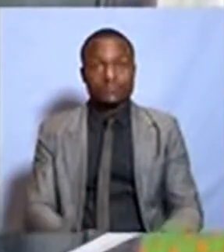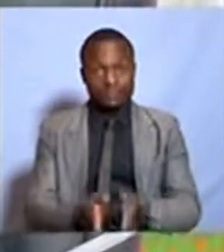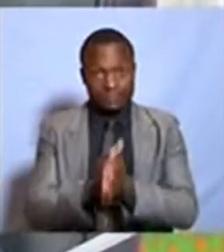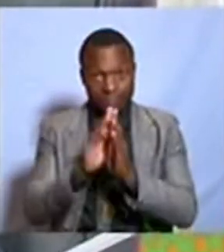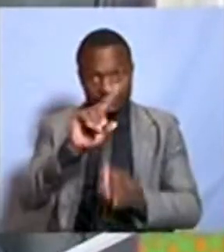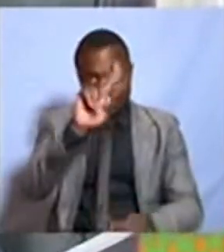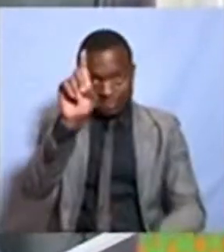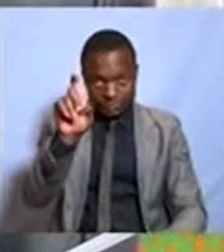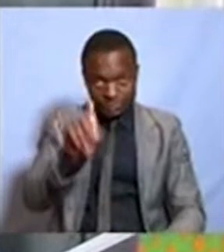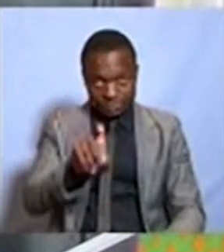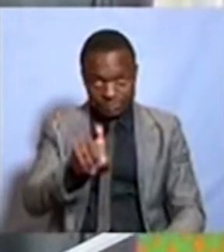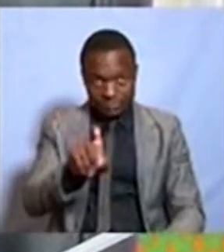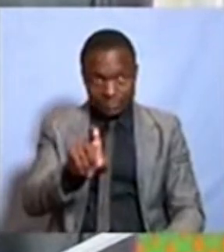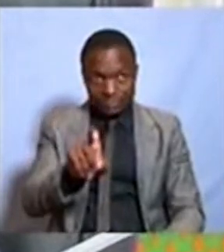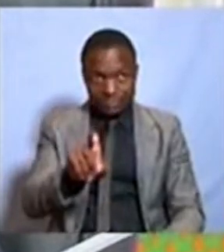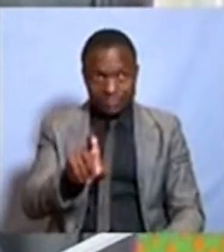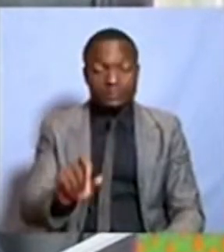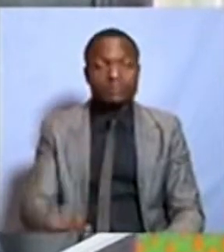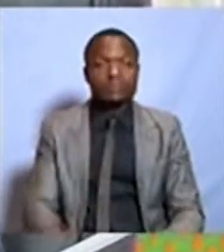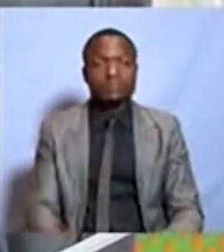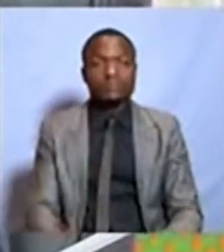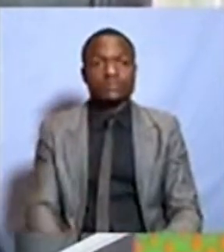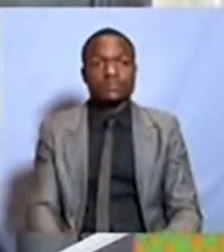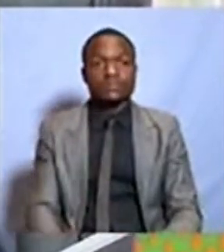has put it.